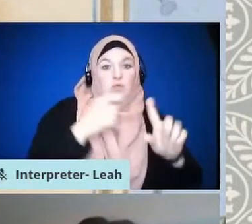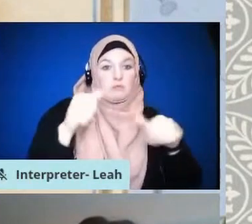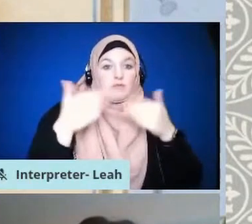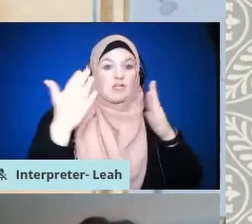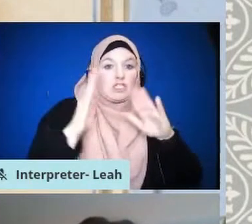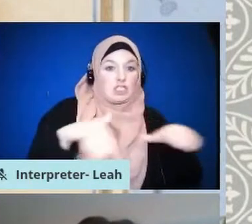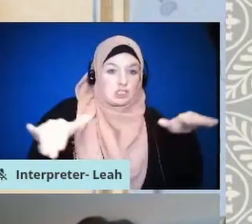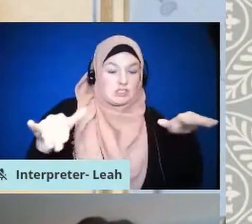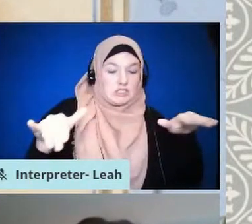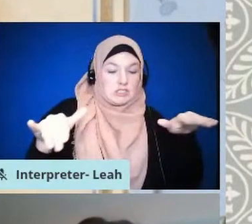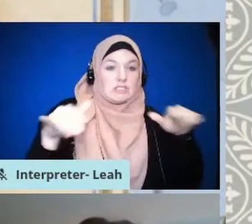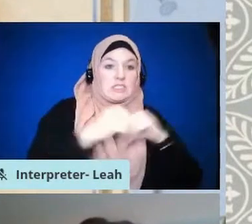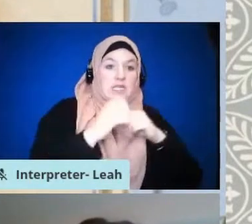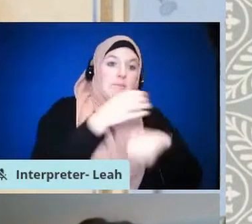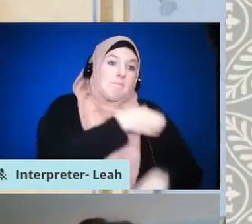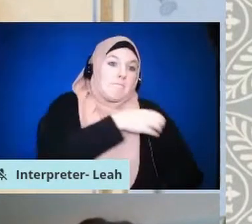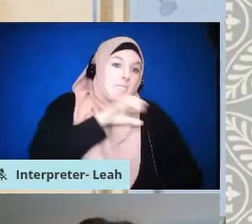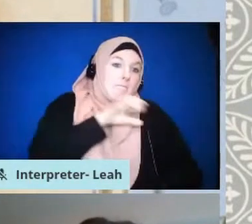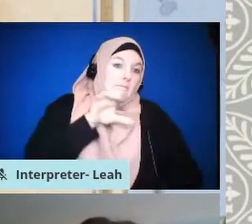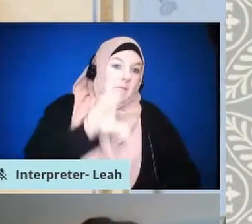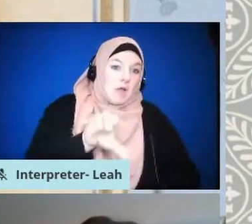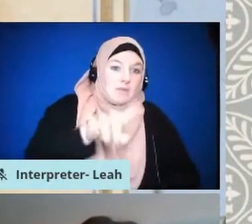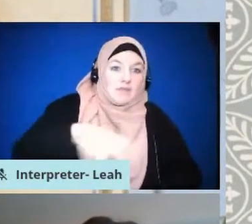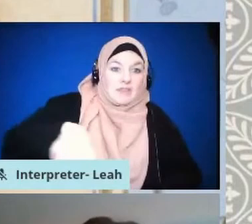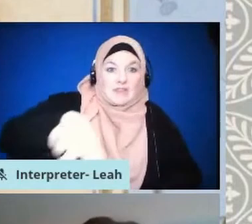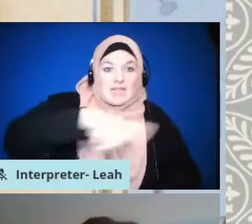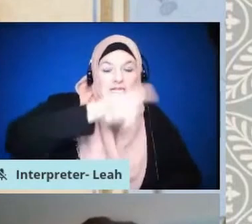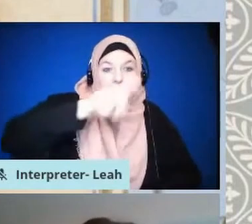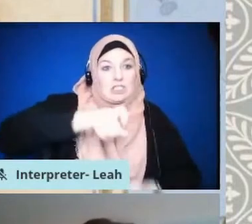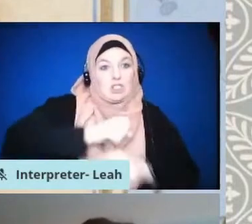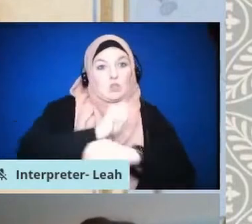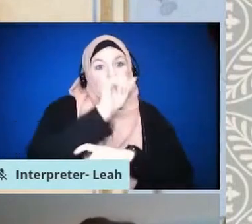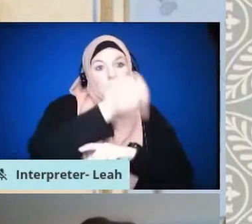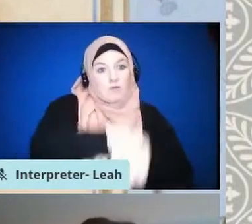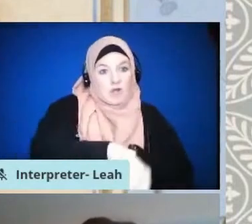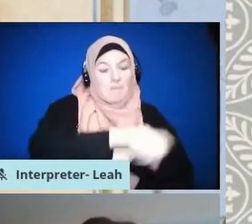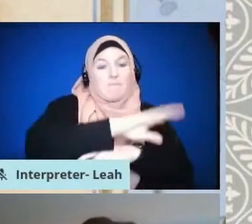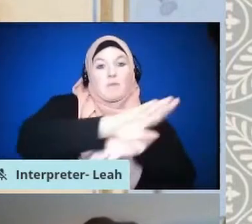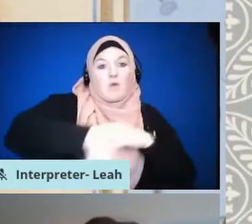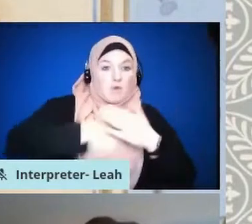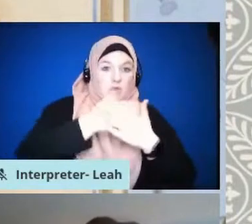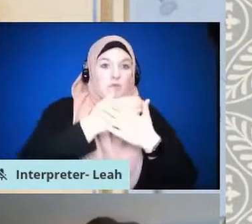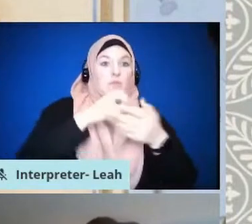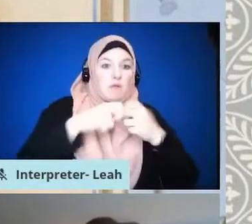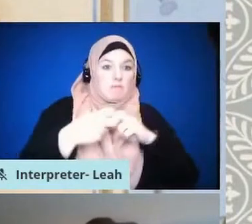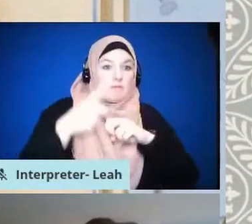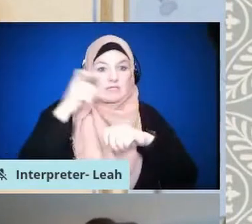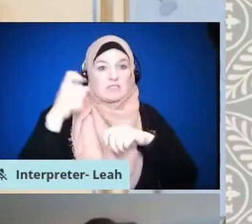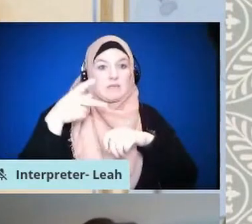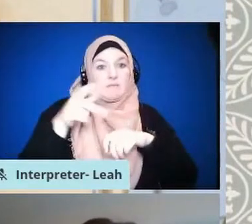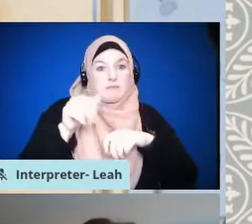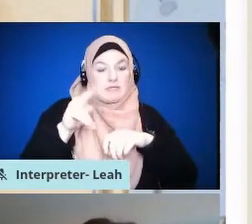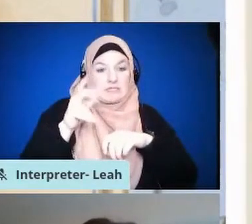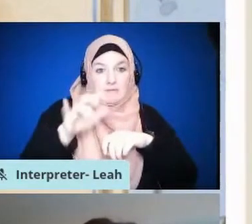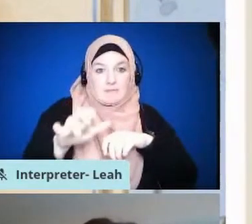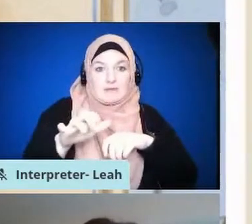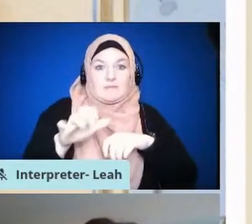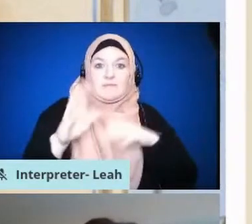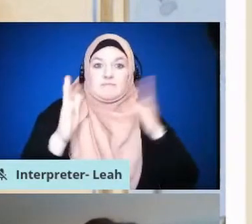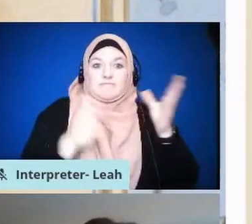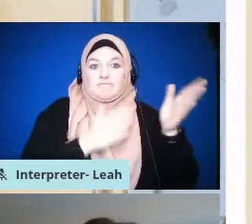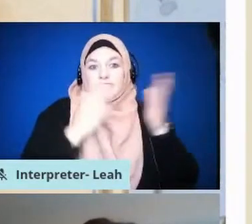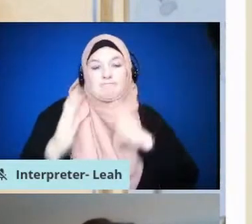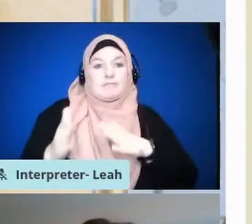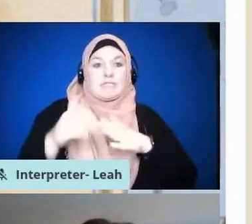provide children the empowerment that they need to overcome the implications of the pandemic. Let's go